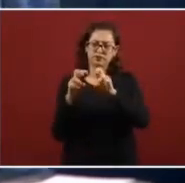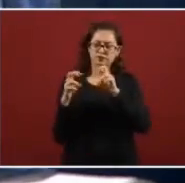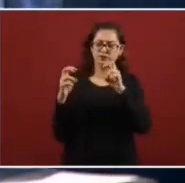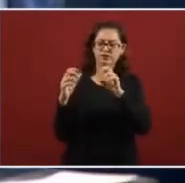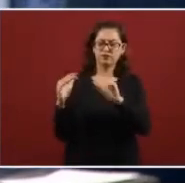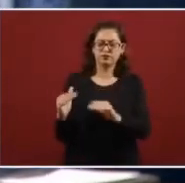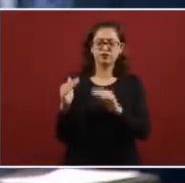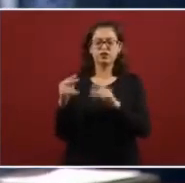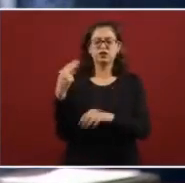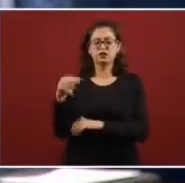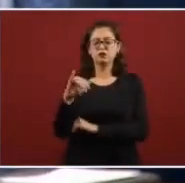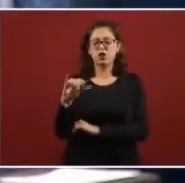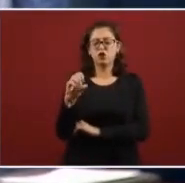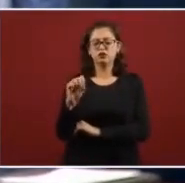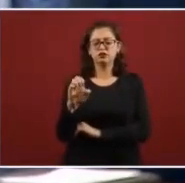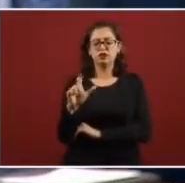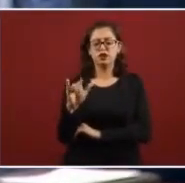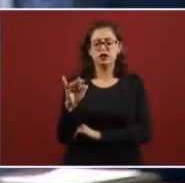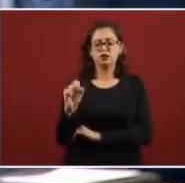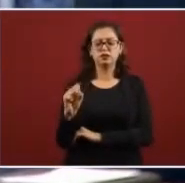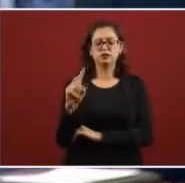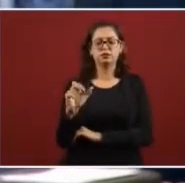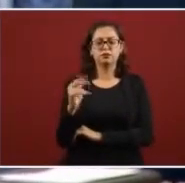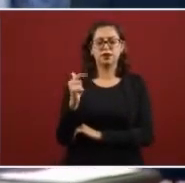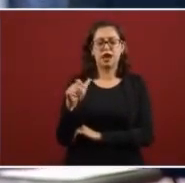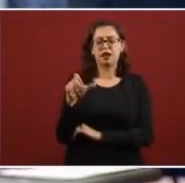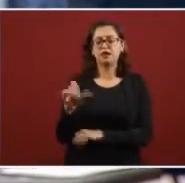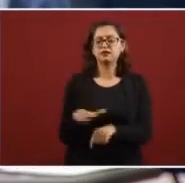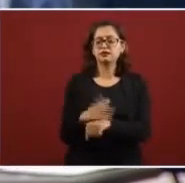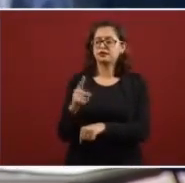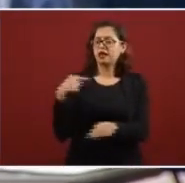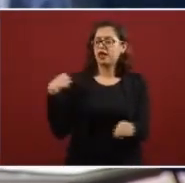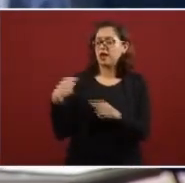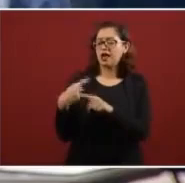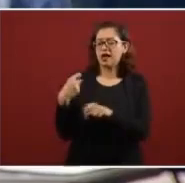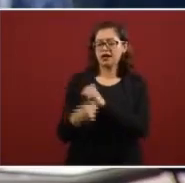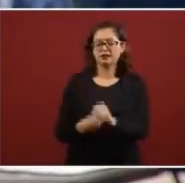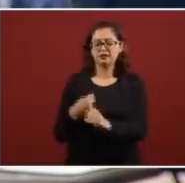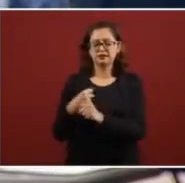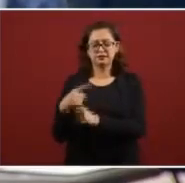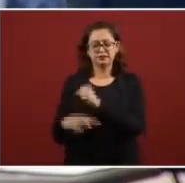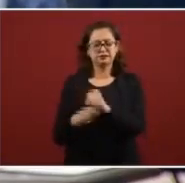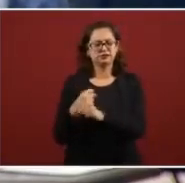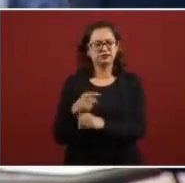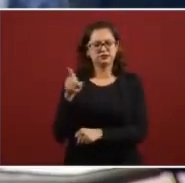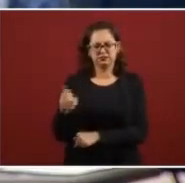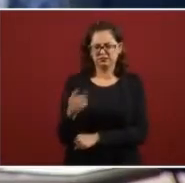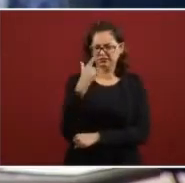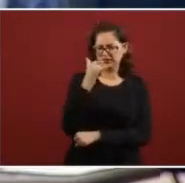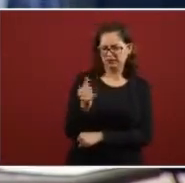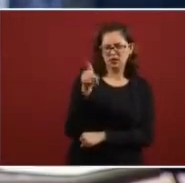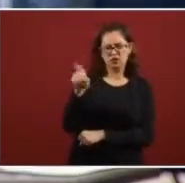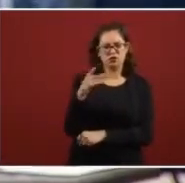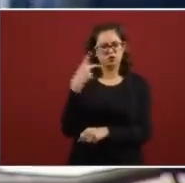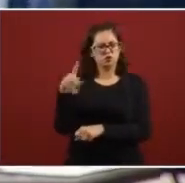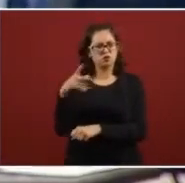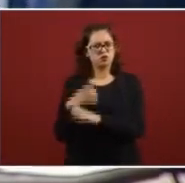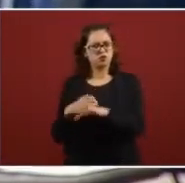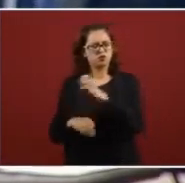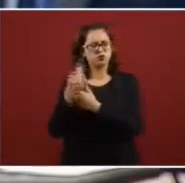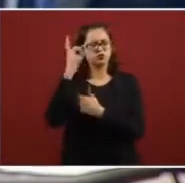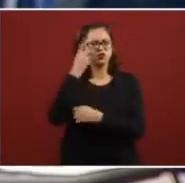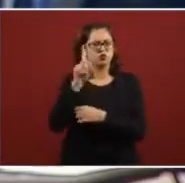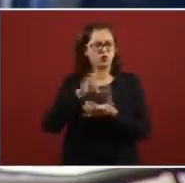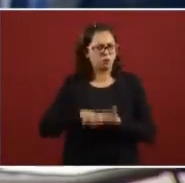some electoral magistrate, José Luis Vargas, because recently there was a